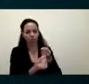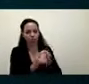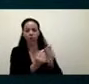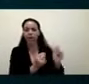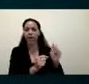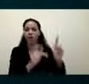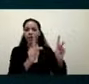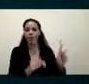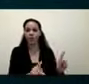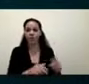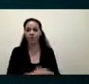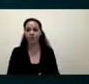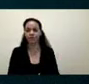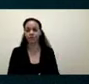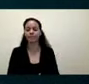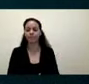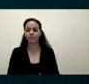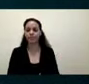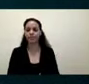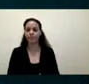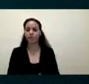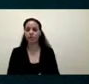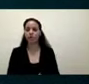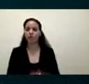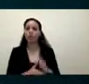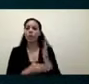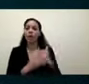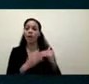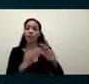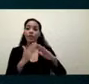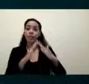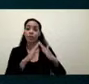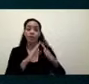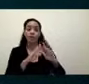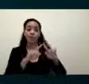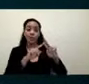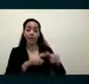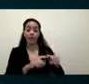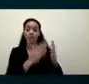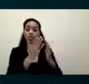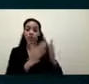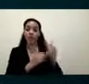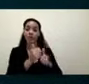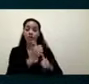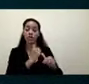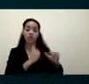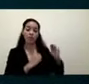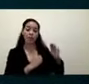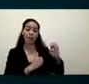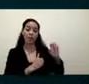So part of the community-based services program under Medicaid that we are also fighting for in Build